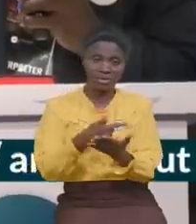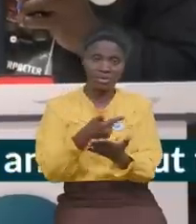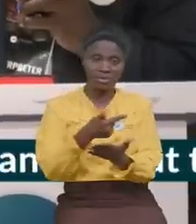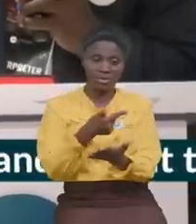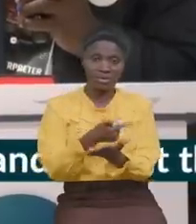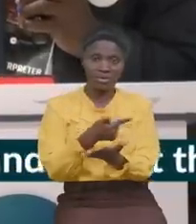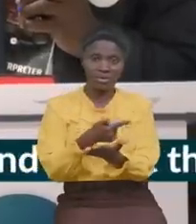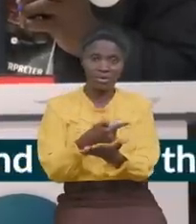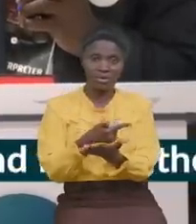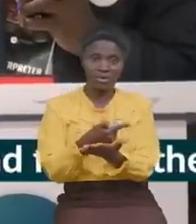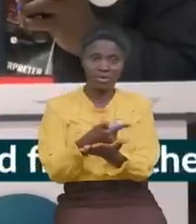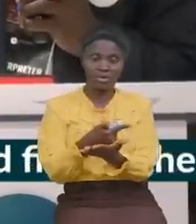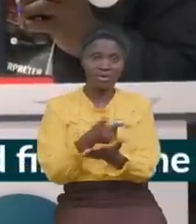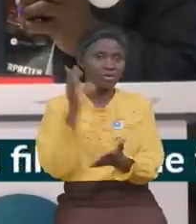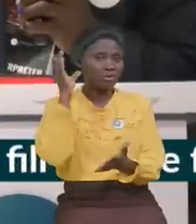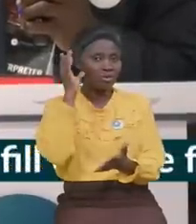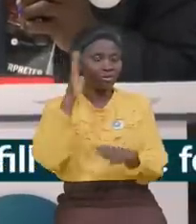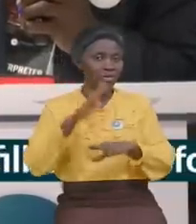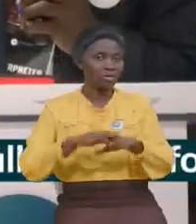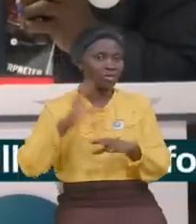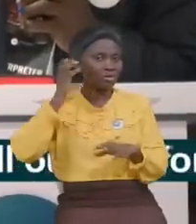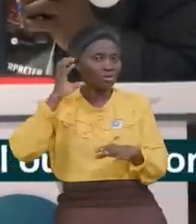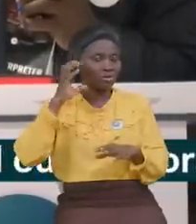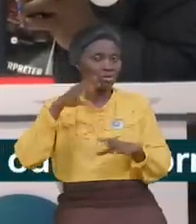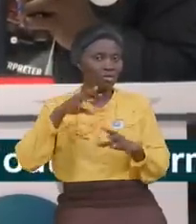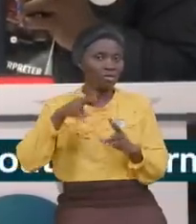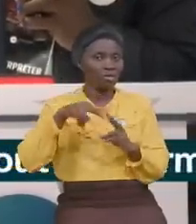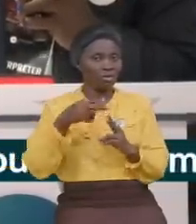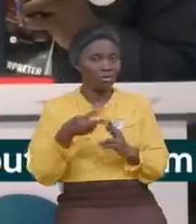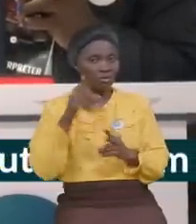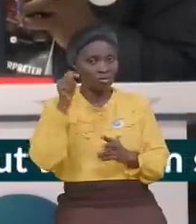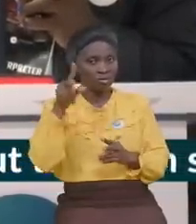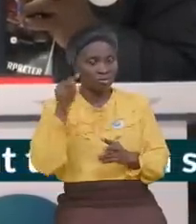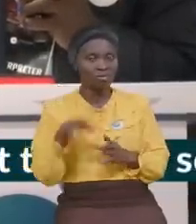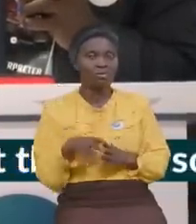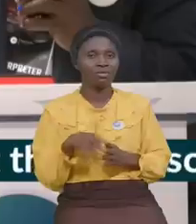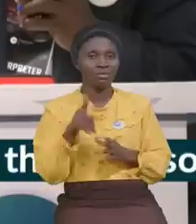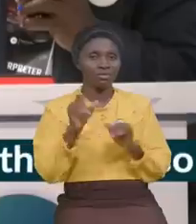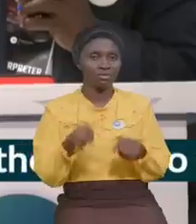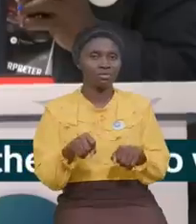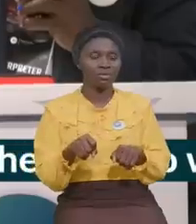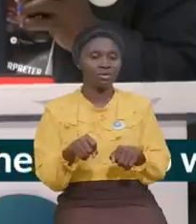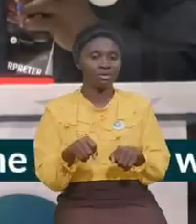on radio or television, you can